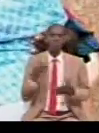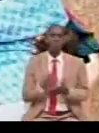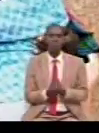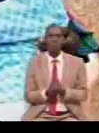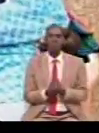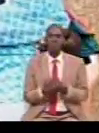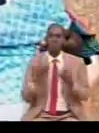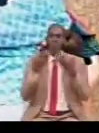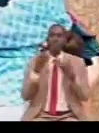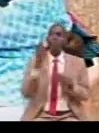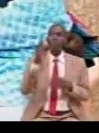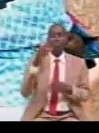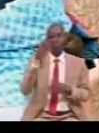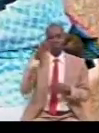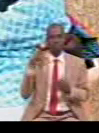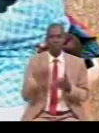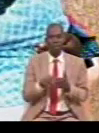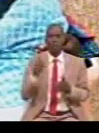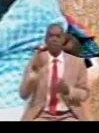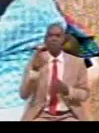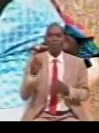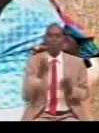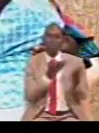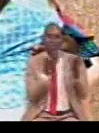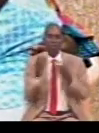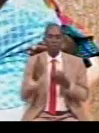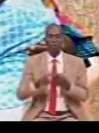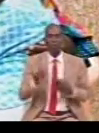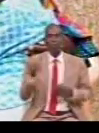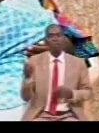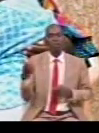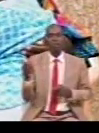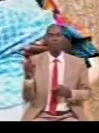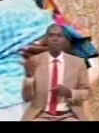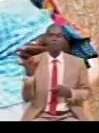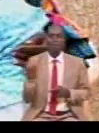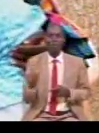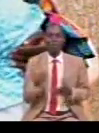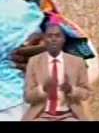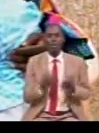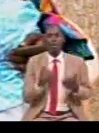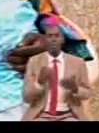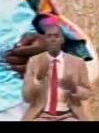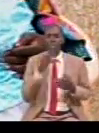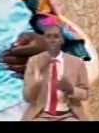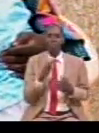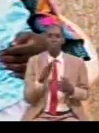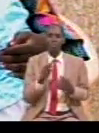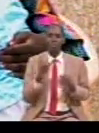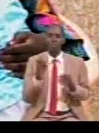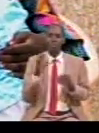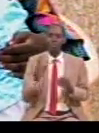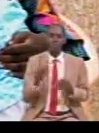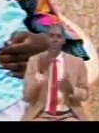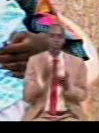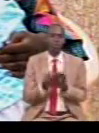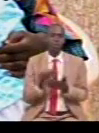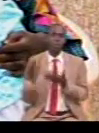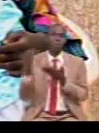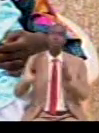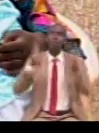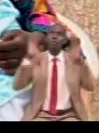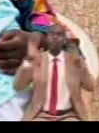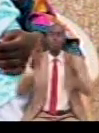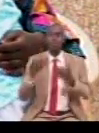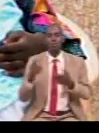Thank God for this GCK that he brought in Ghana. It has done a soul miracles to us. And we are thanking God for all that